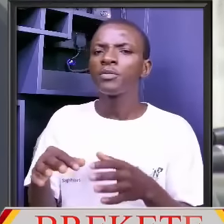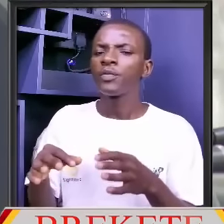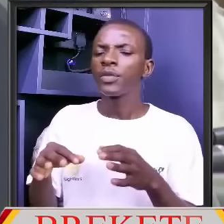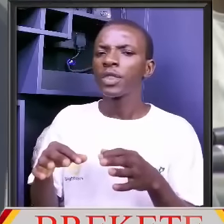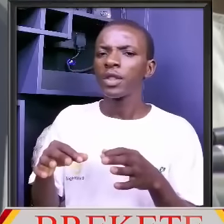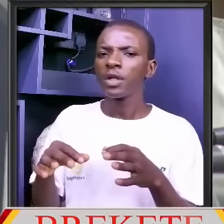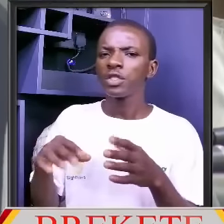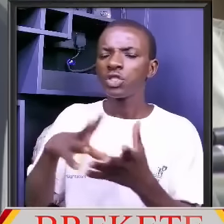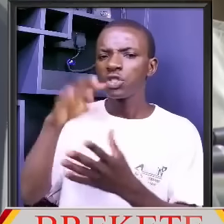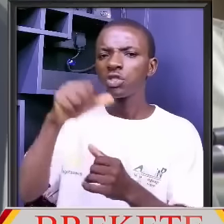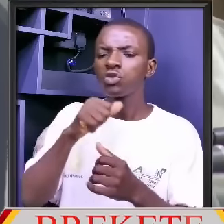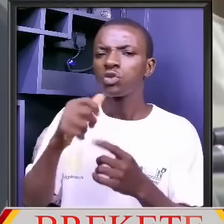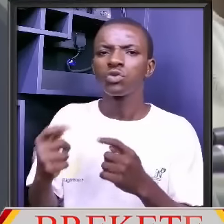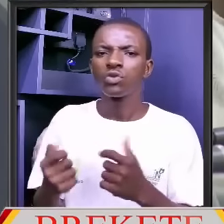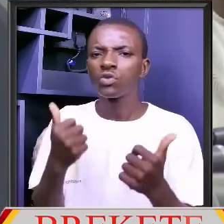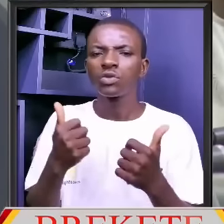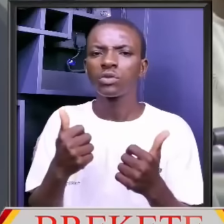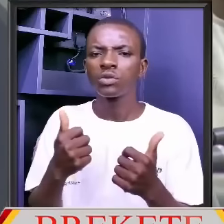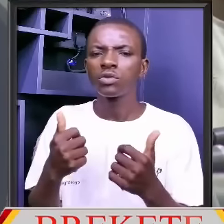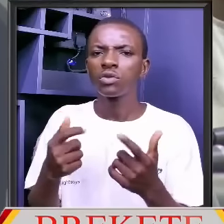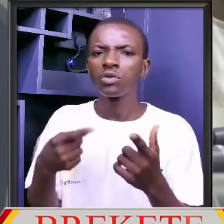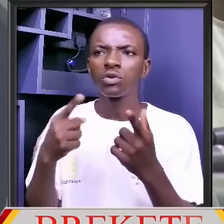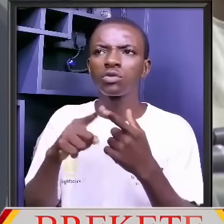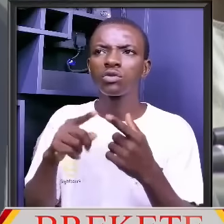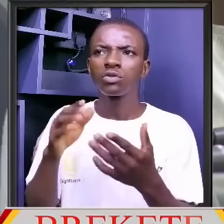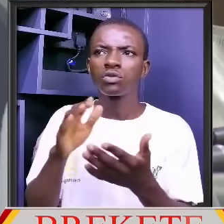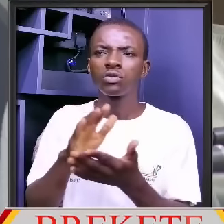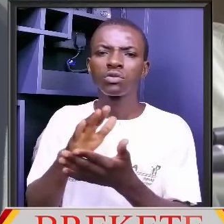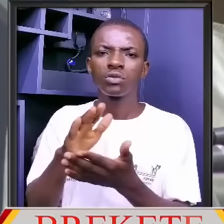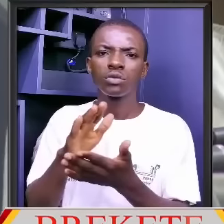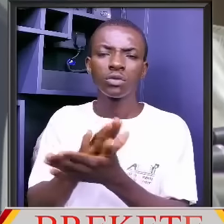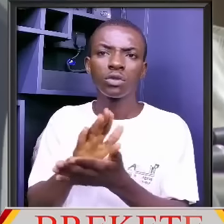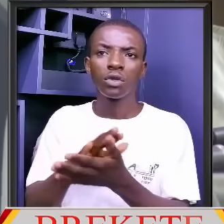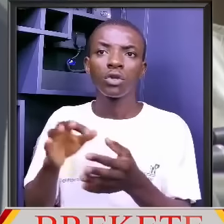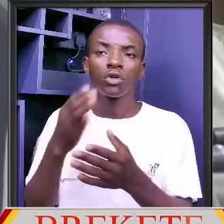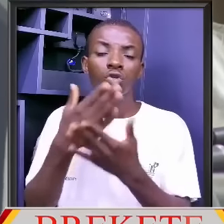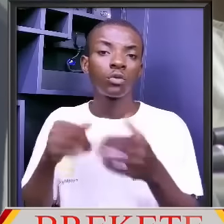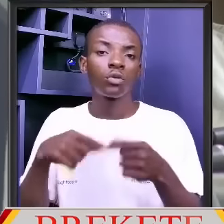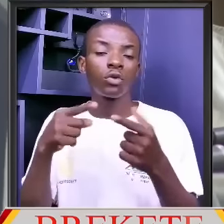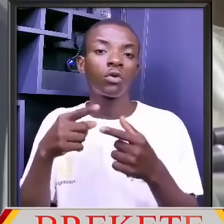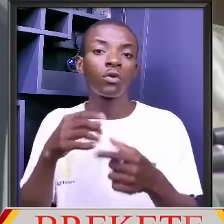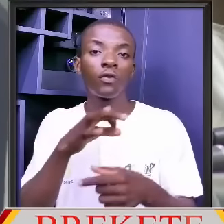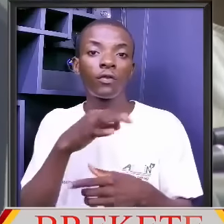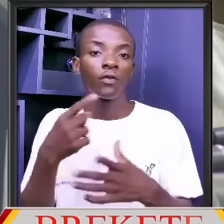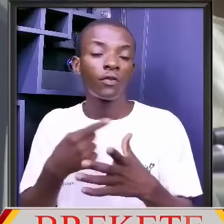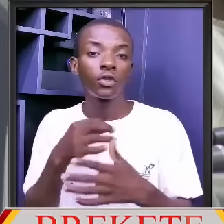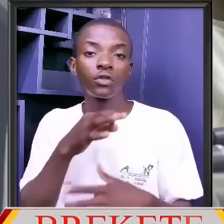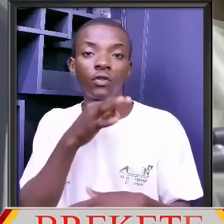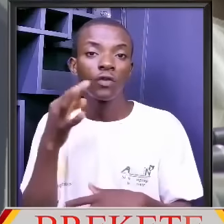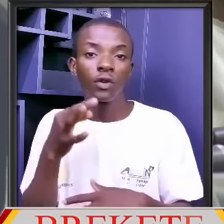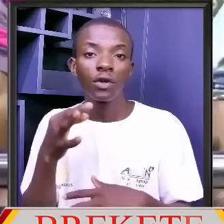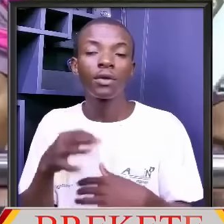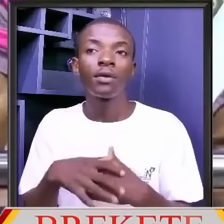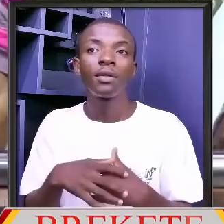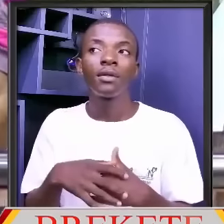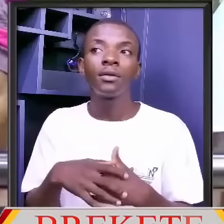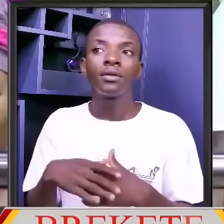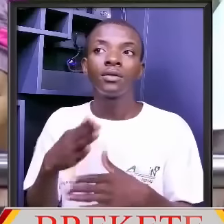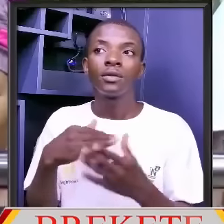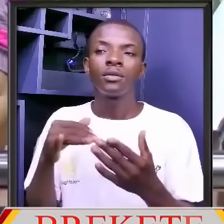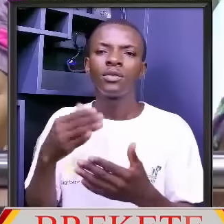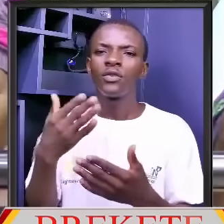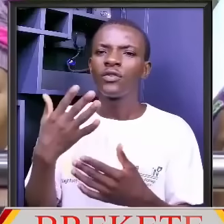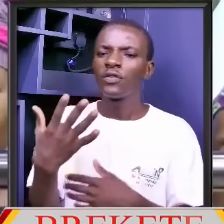the teachers they're not a quick come school because our village school some they first go their farm before they come teach. Some go come 12